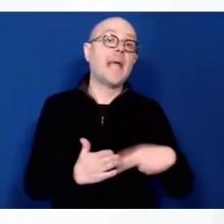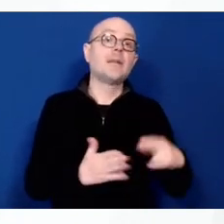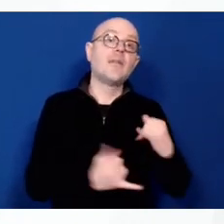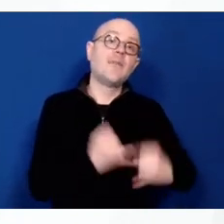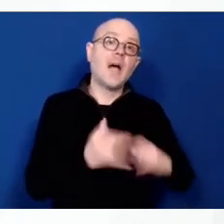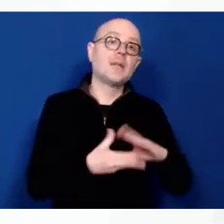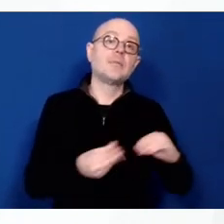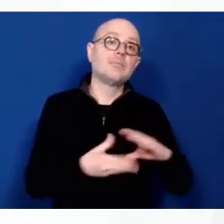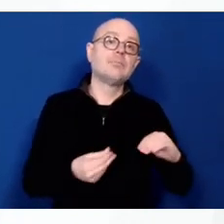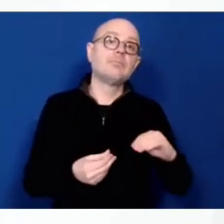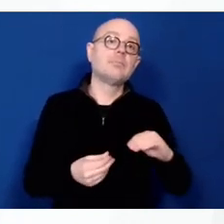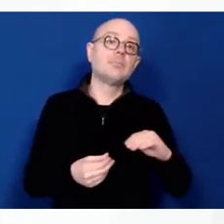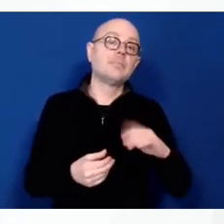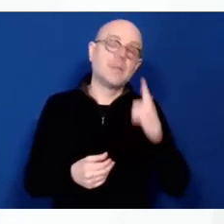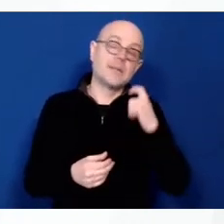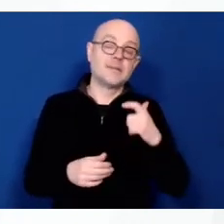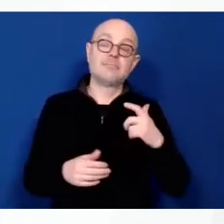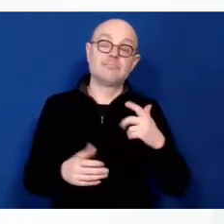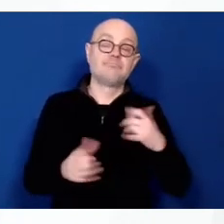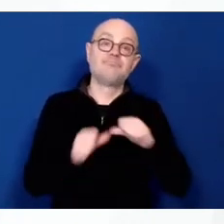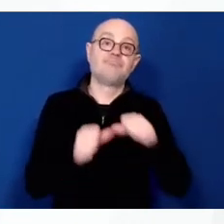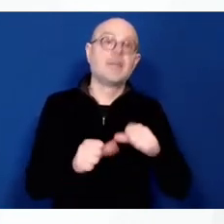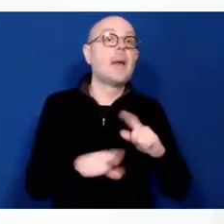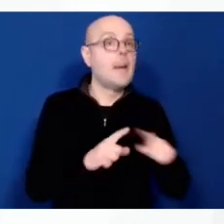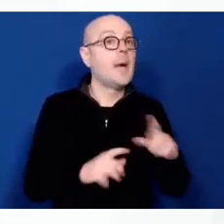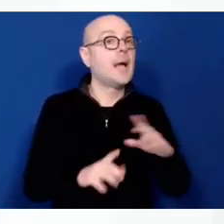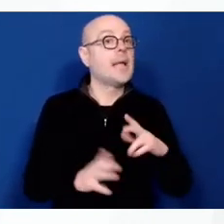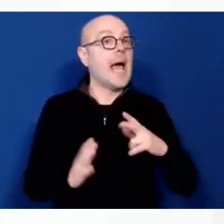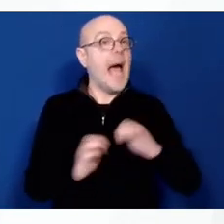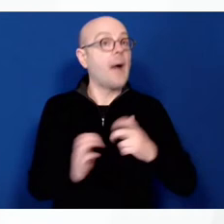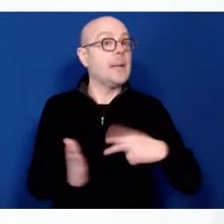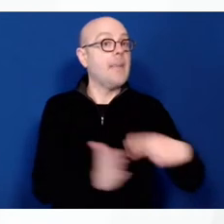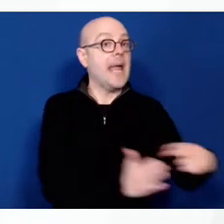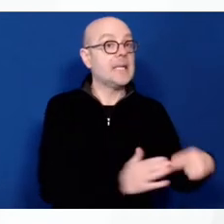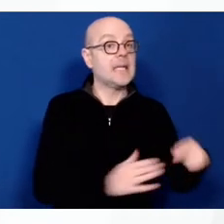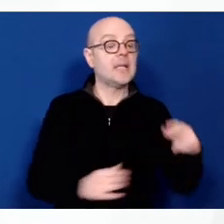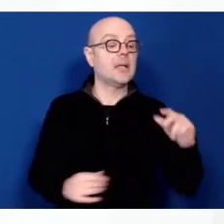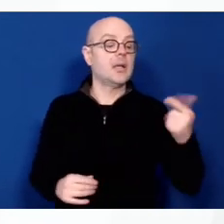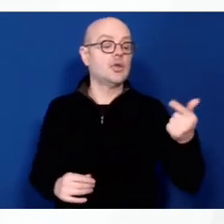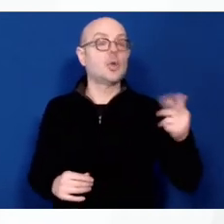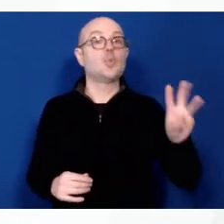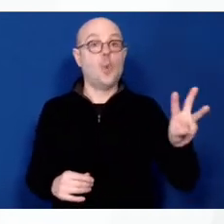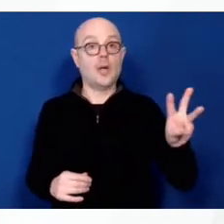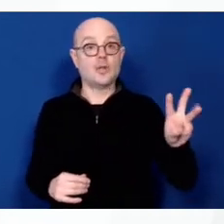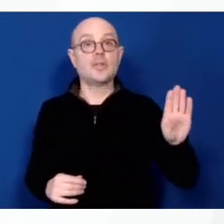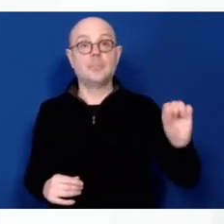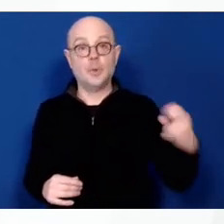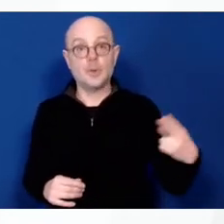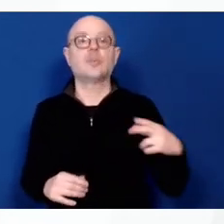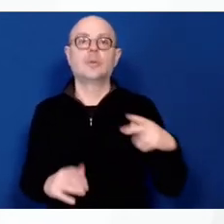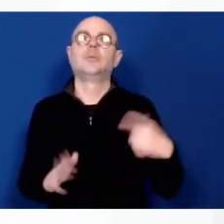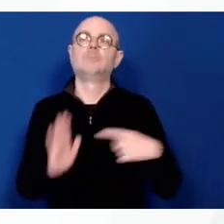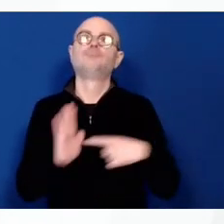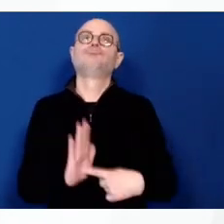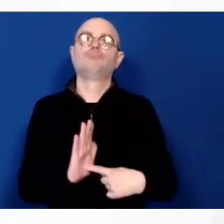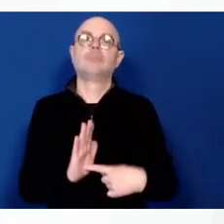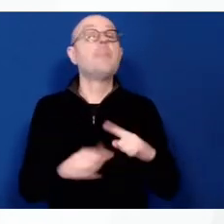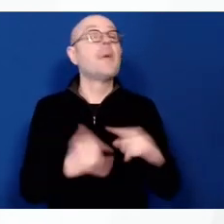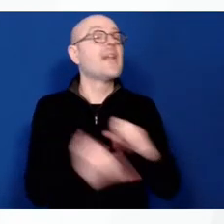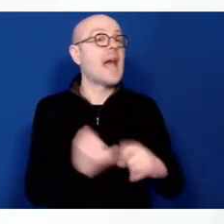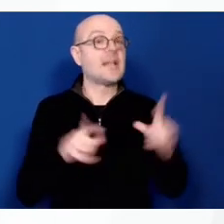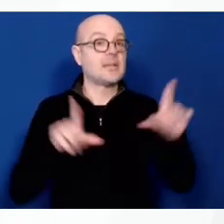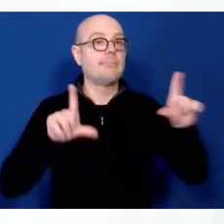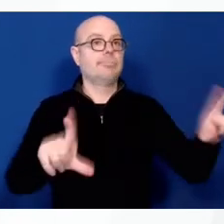saga hints at optimism for the future. In the final scene, which Lawrence titled "Thank God Almighty, Home at